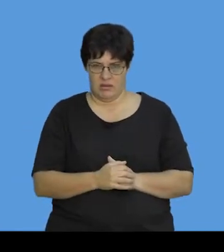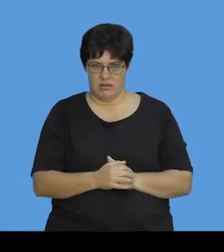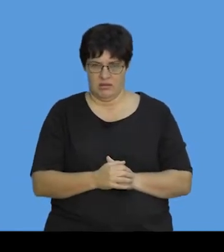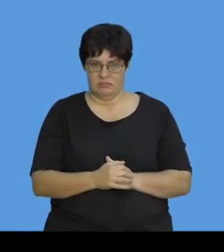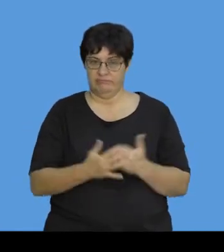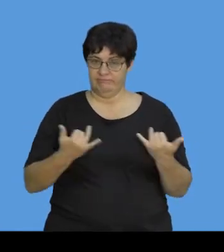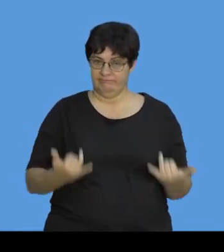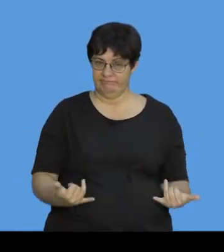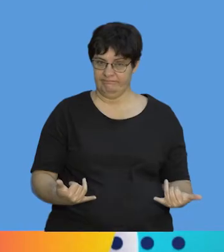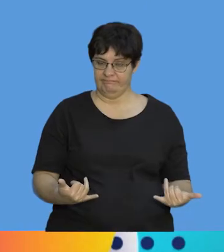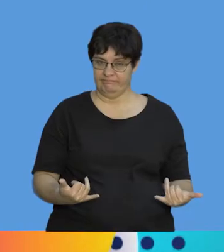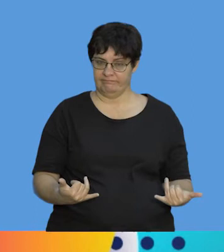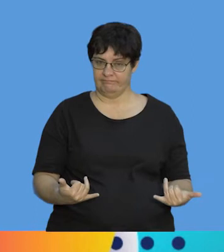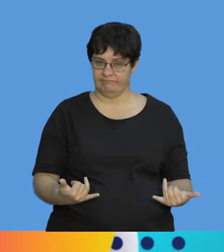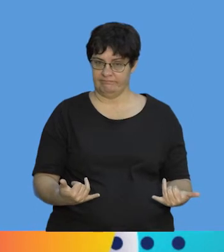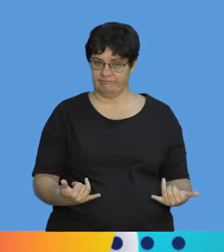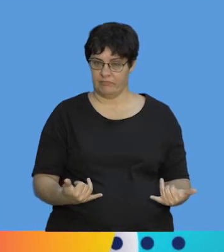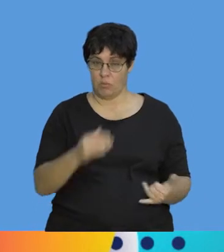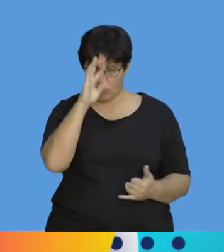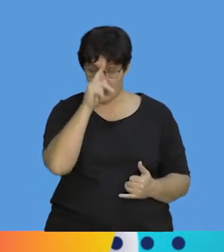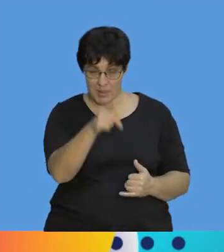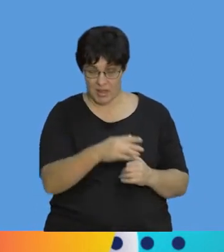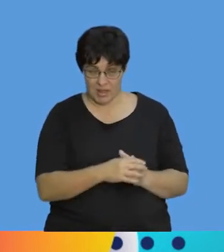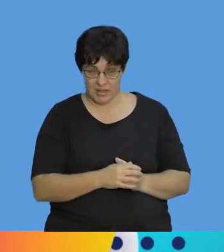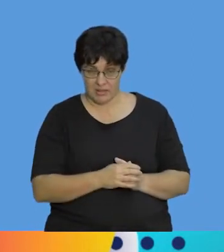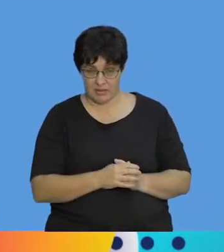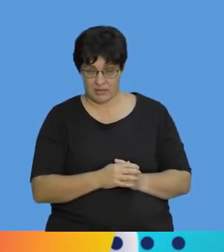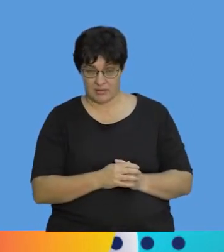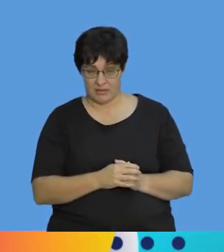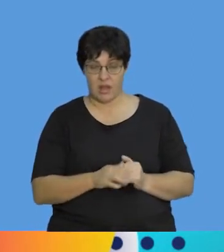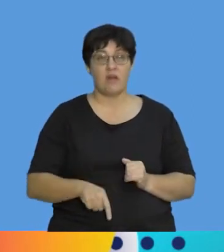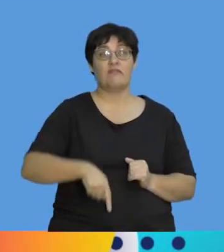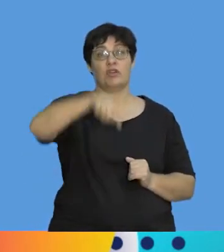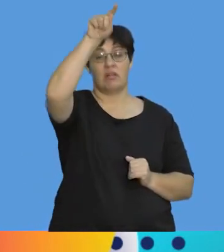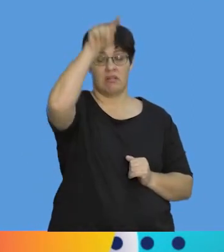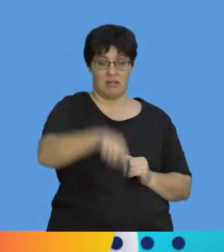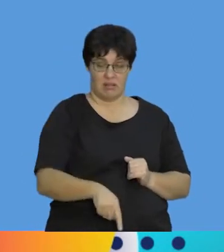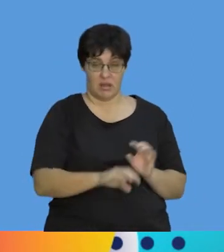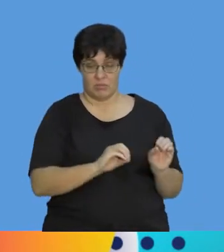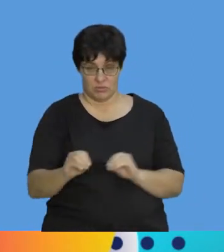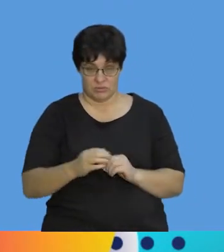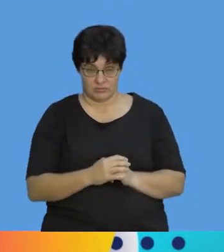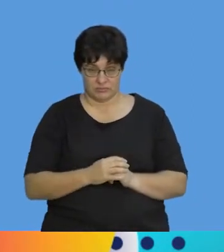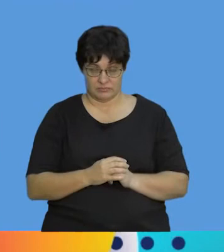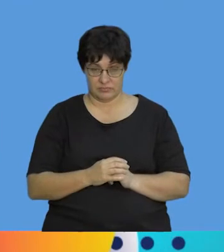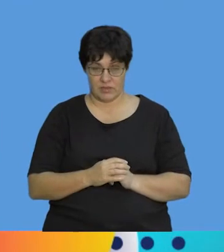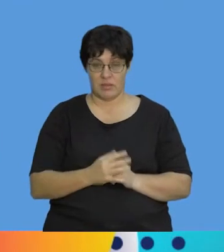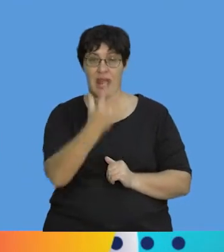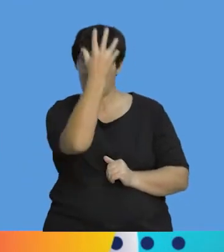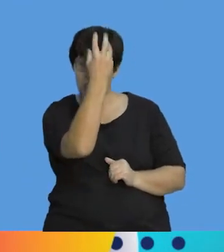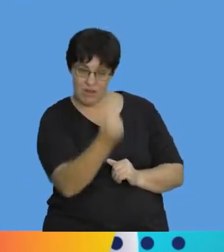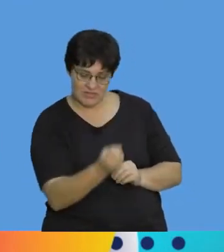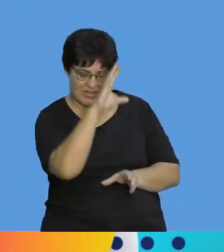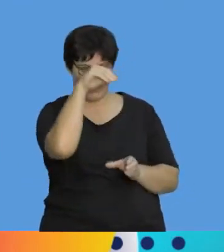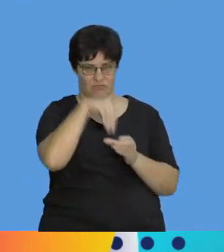At this point, we need to remember we're working with vertical motion. That means gravity